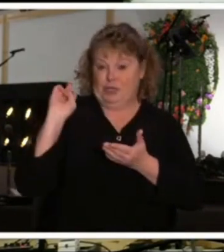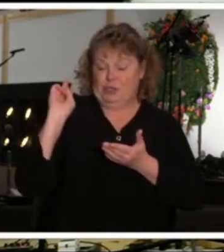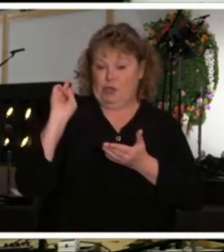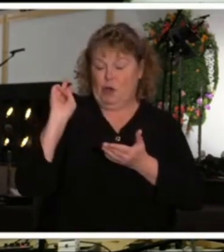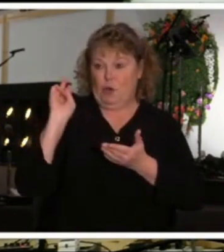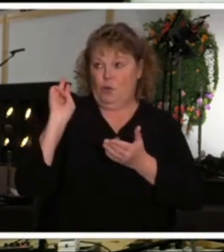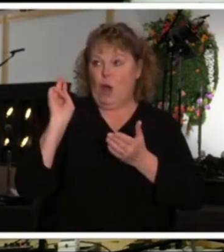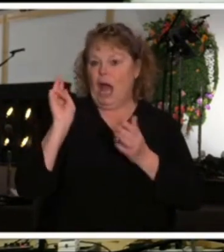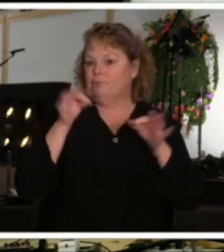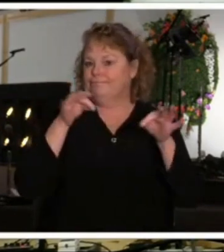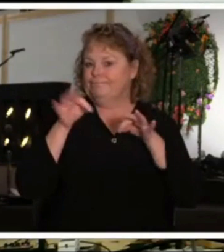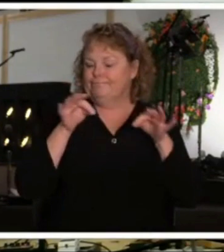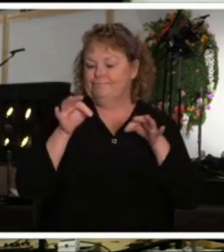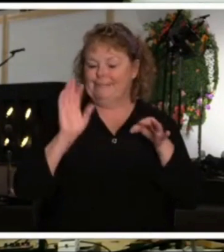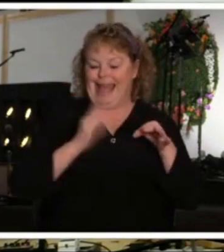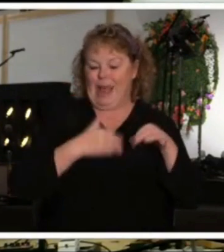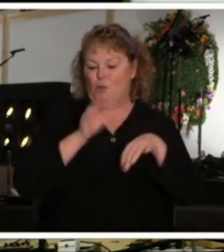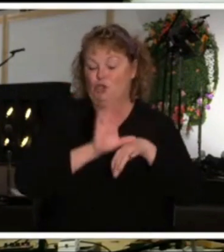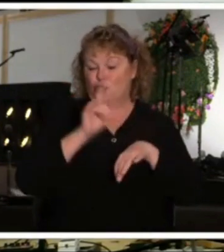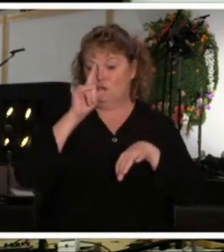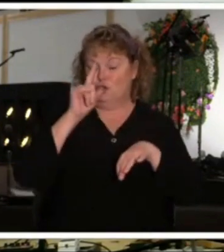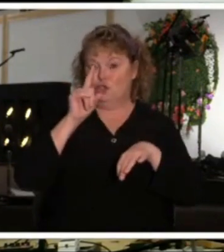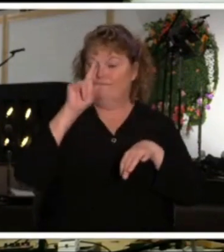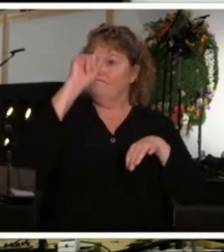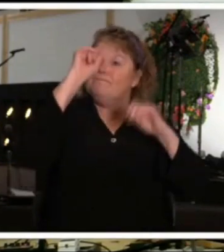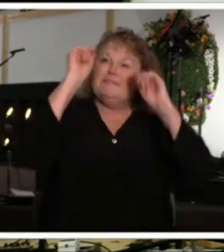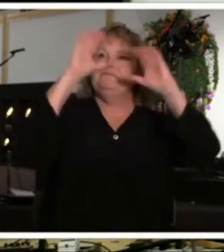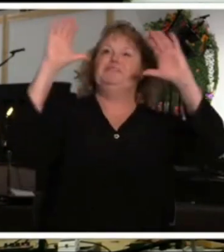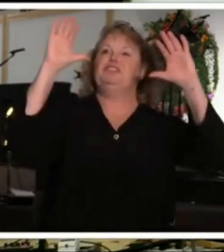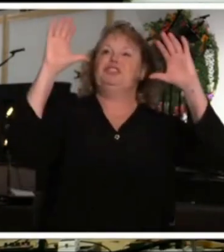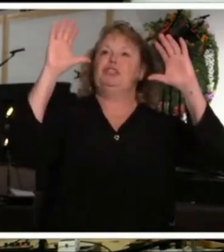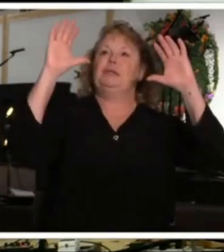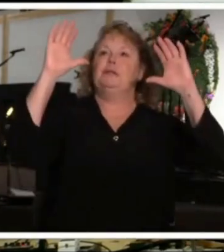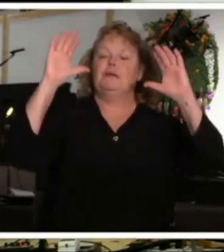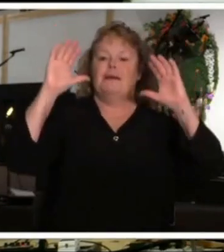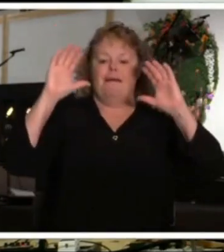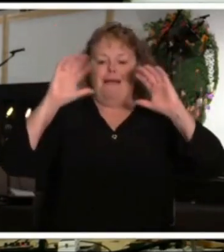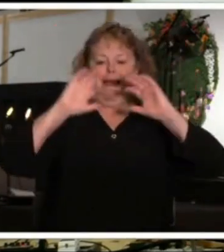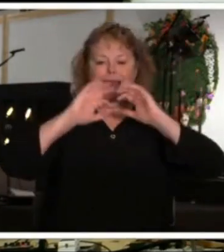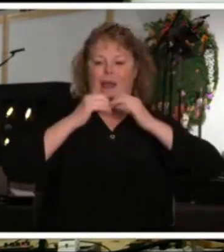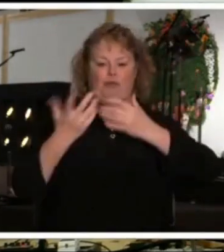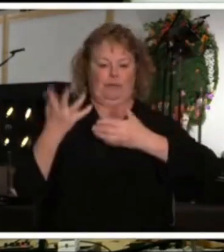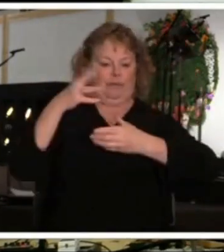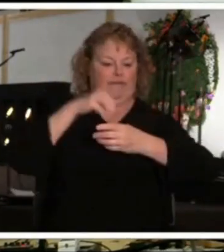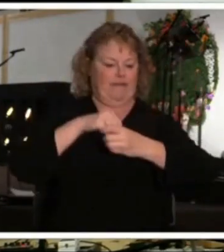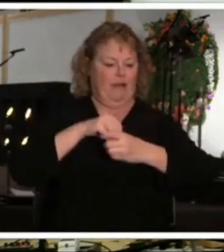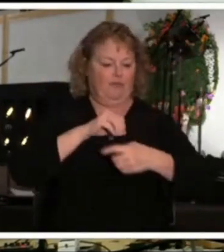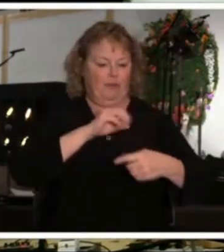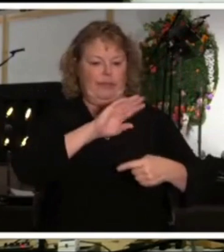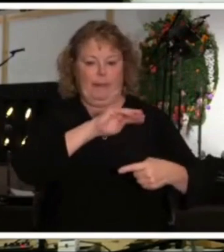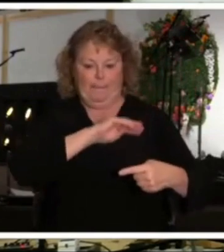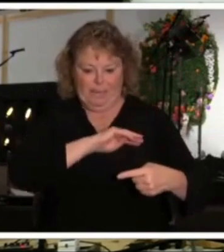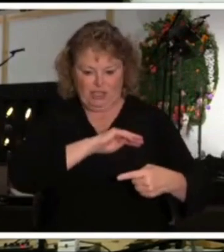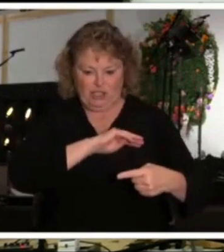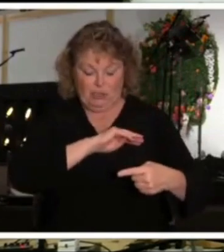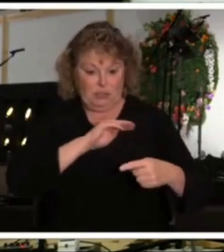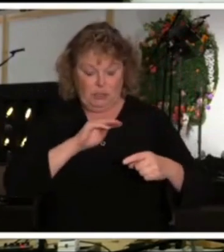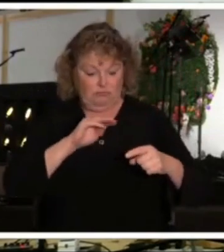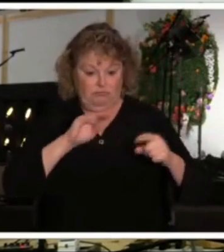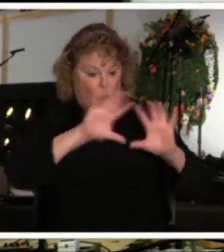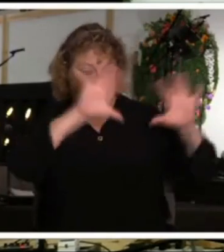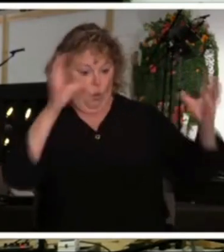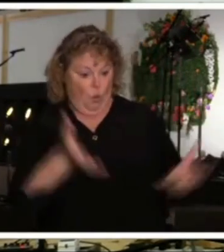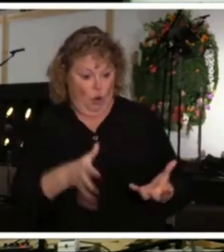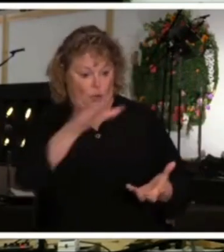the vision of our church as it relates to how we want to engage in the missions, not only world missions, but local missions. Our